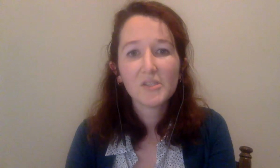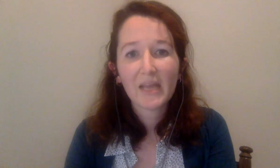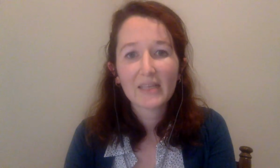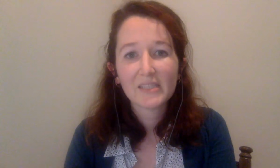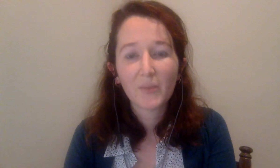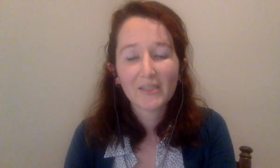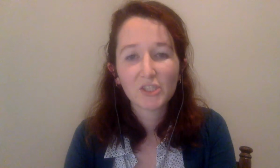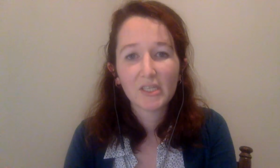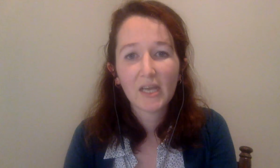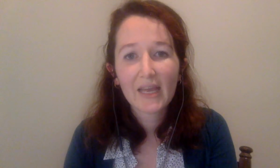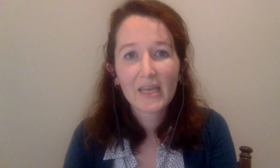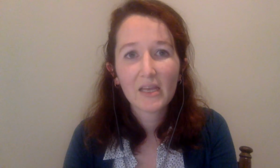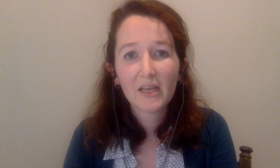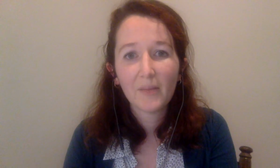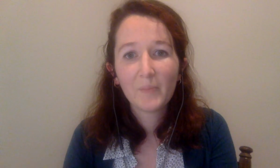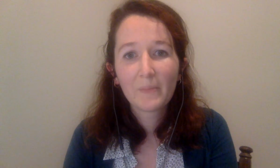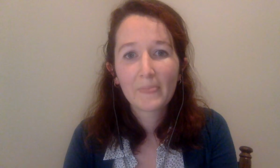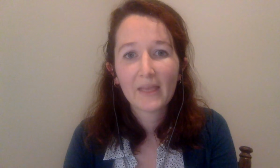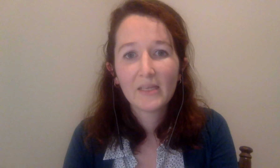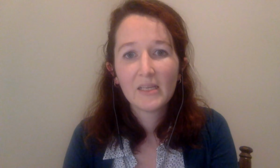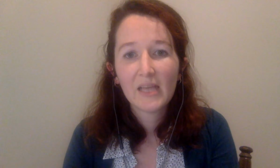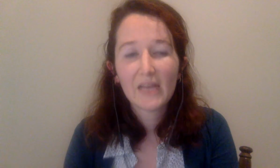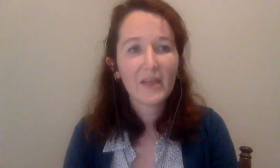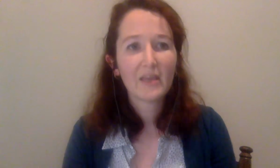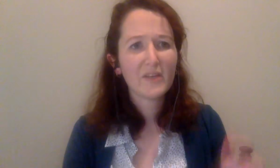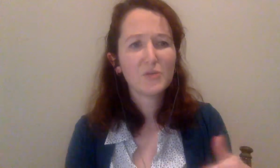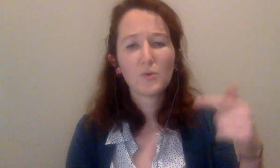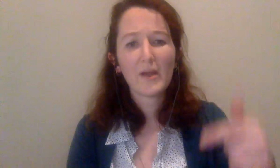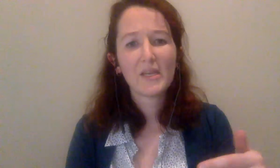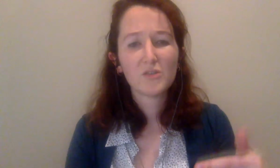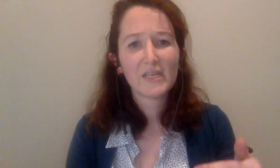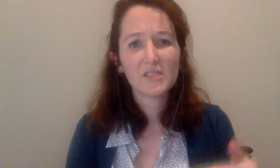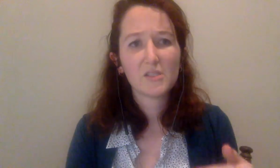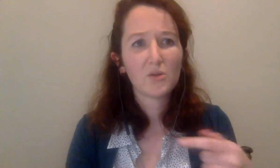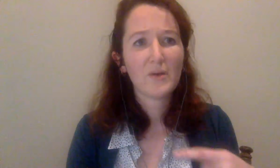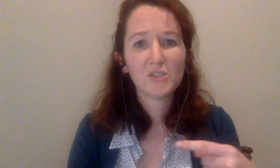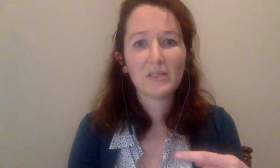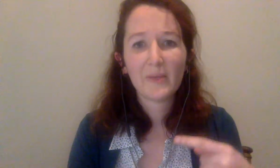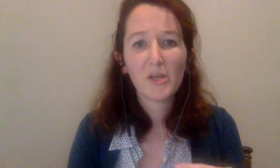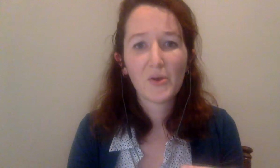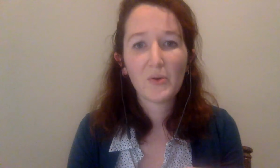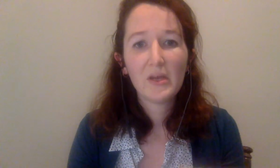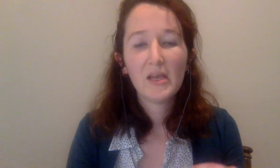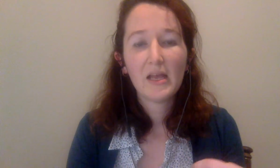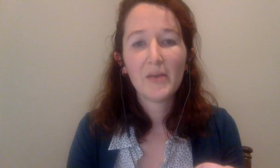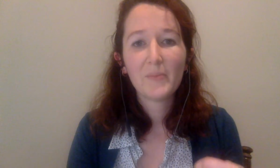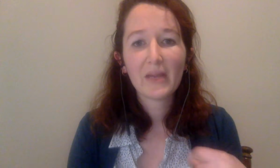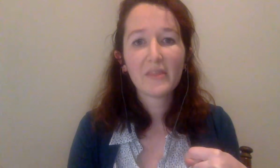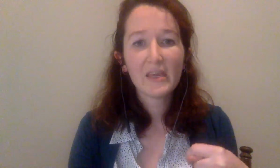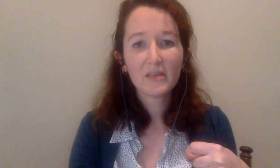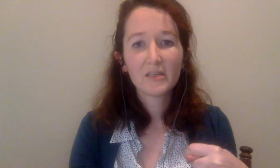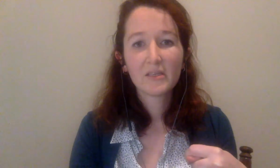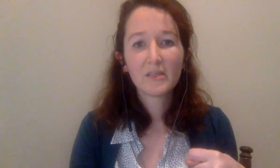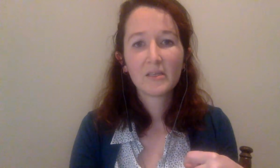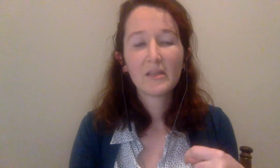That's also an excellent question. And if I don't quite address your question, let me know. But